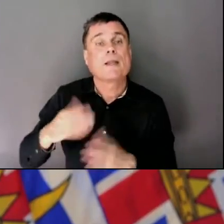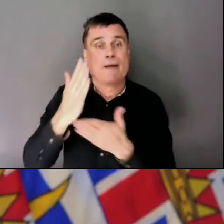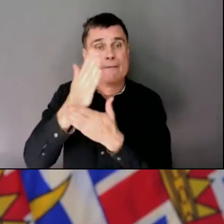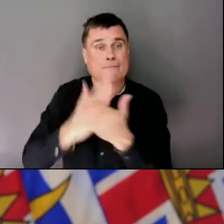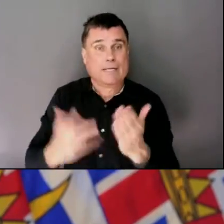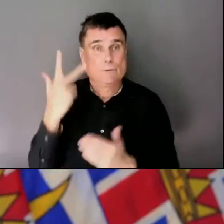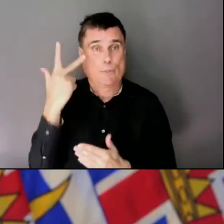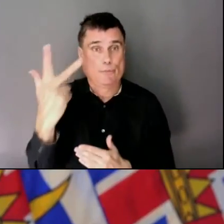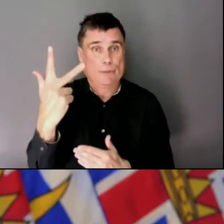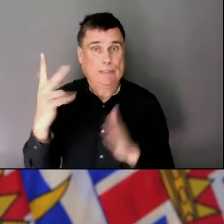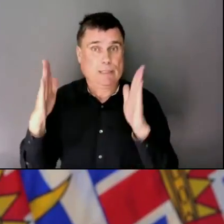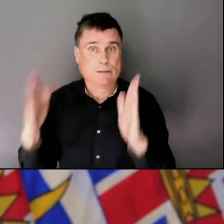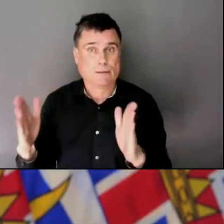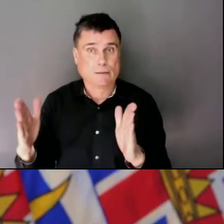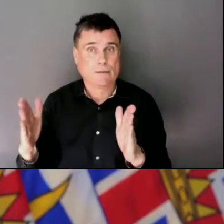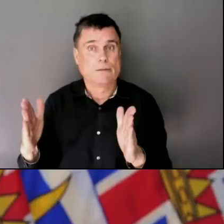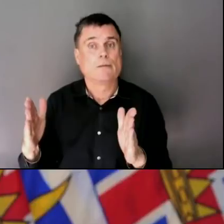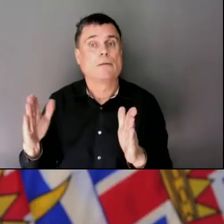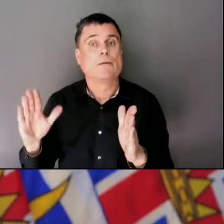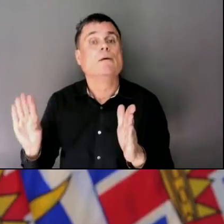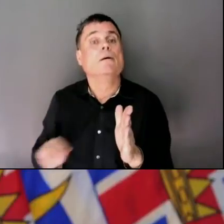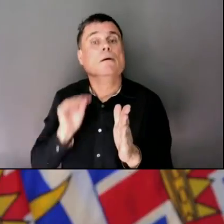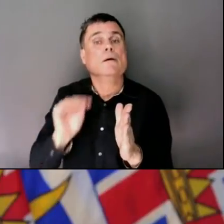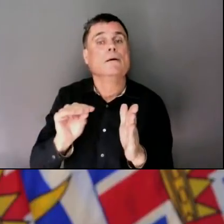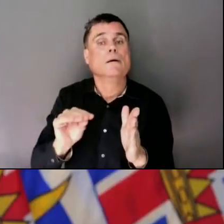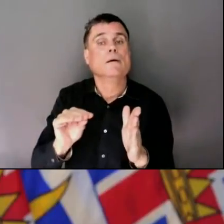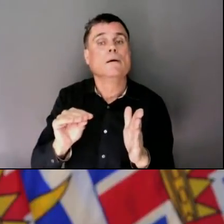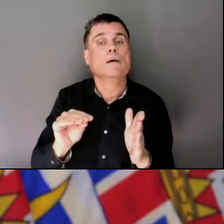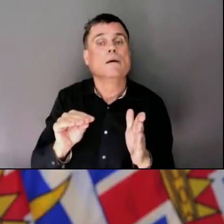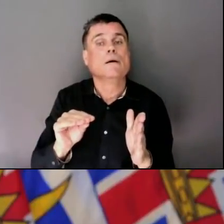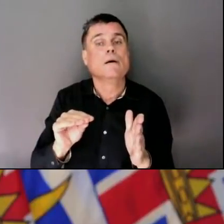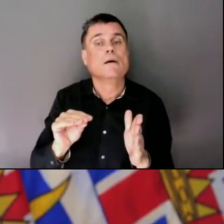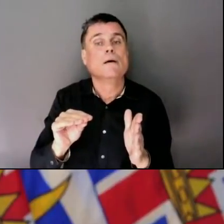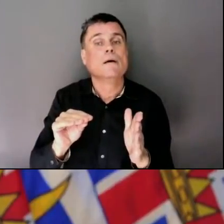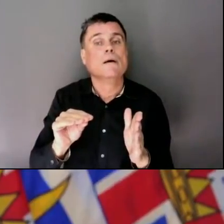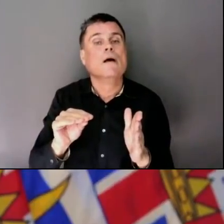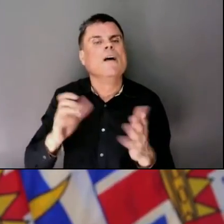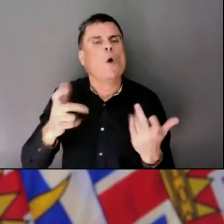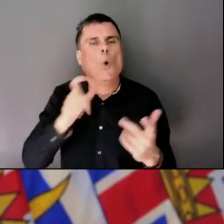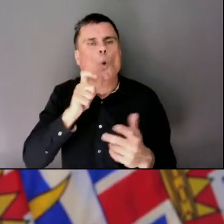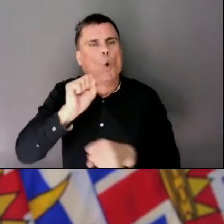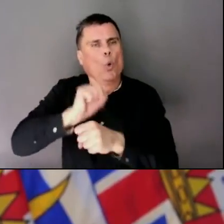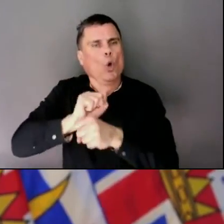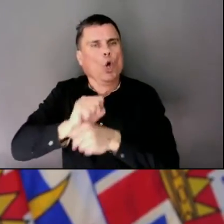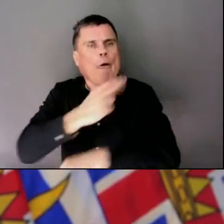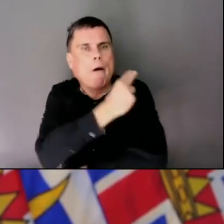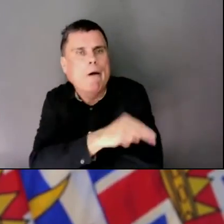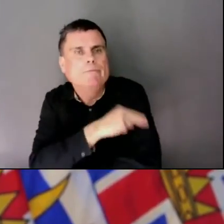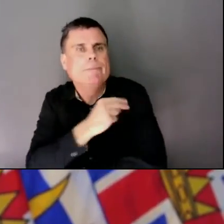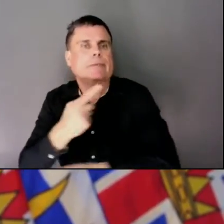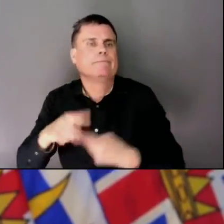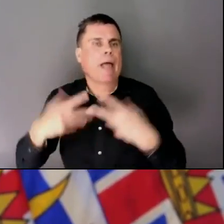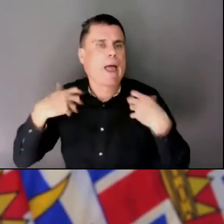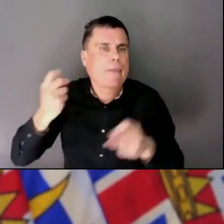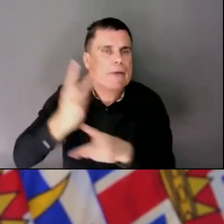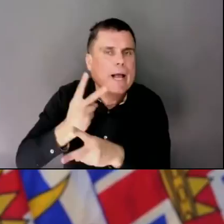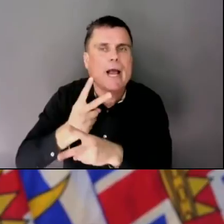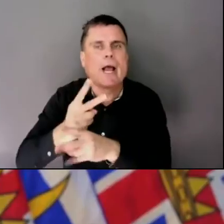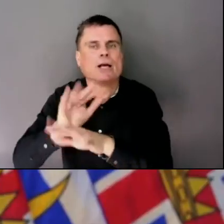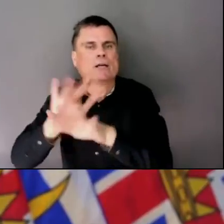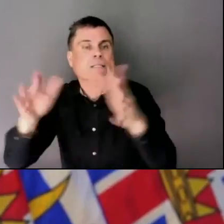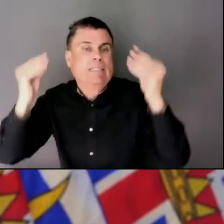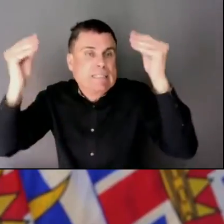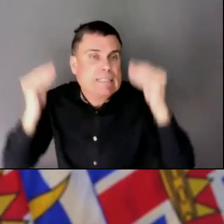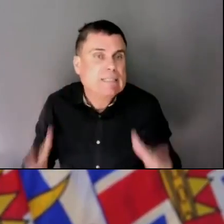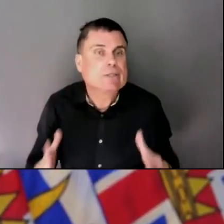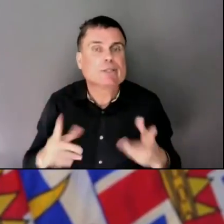to include some other frontline workers. You mentioned essential industries. Is this the type of place where the teachers, paramedics could be slotted in? Can you be